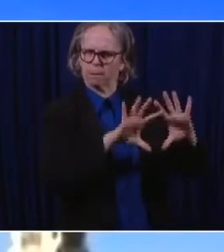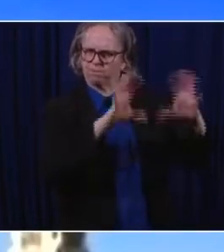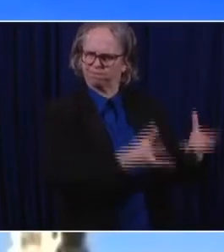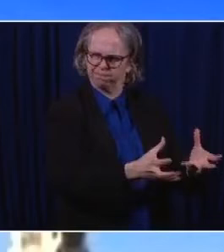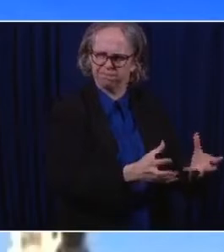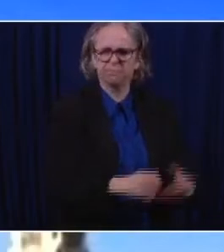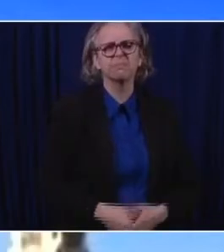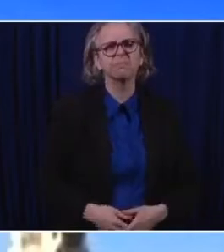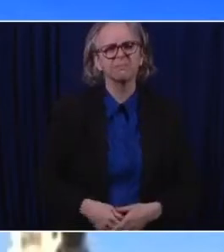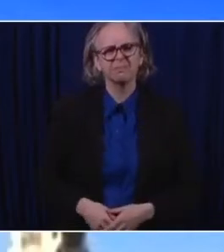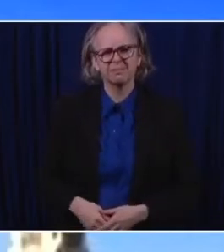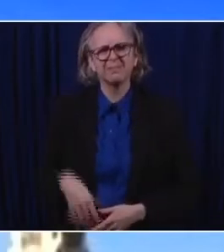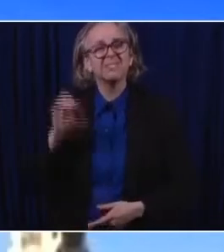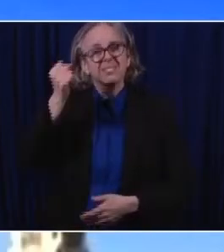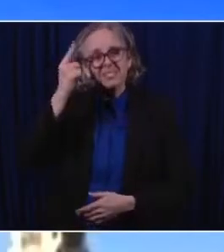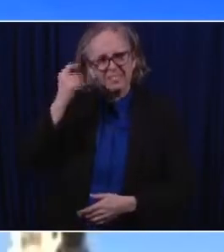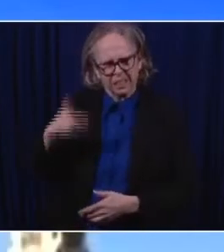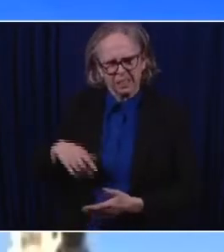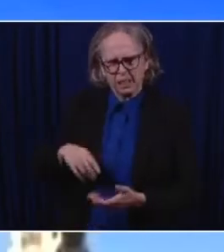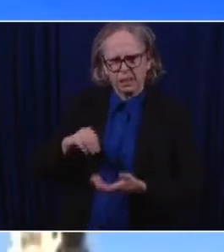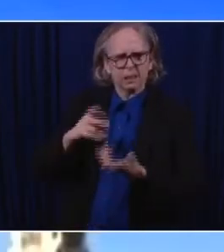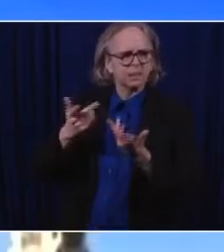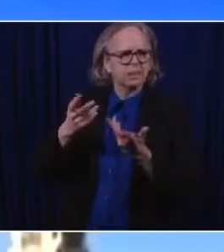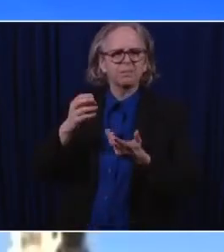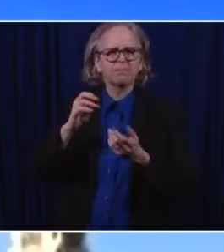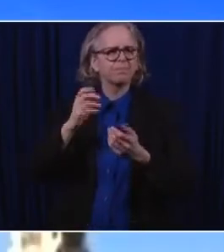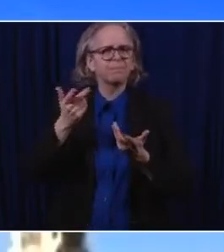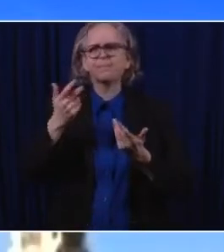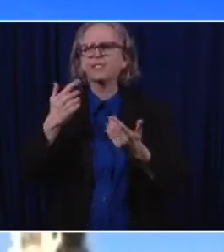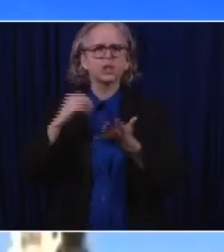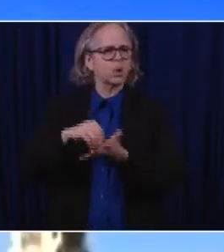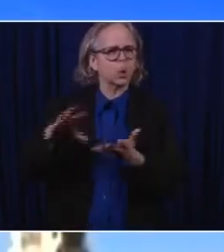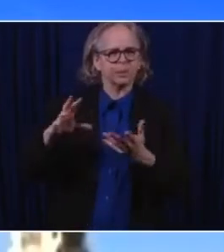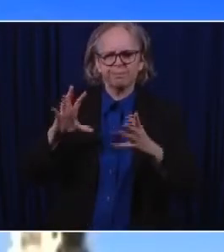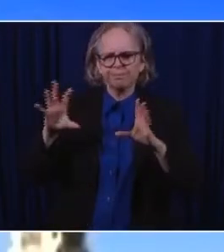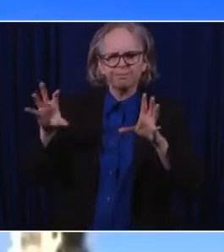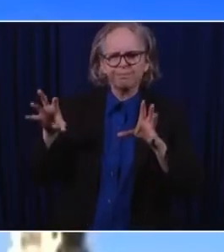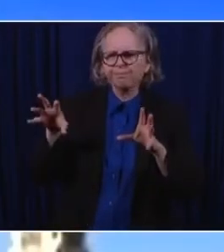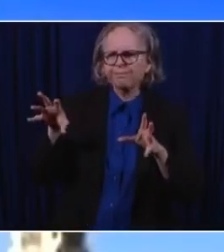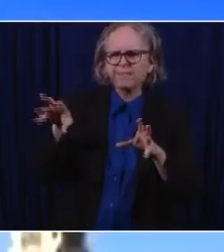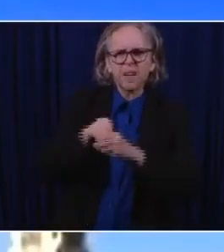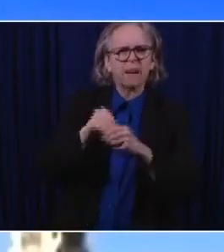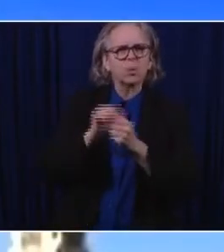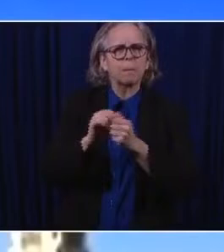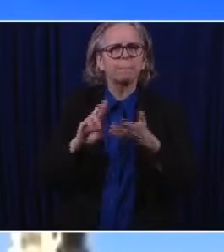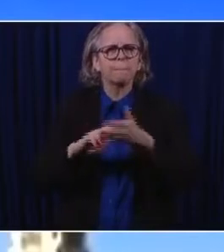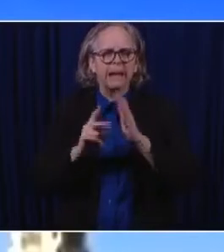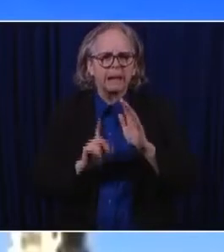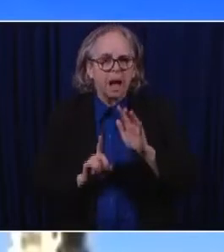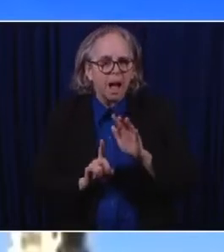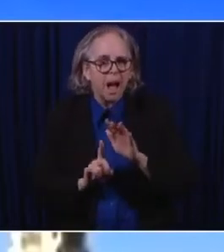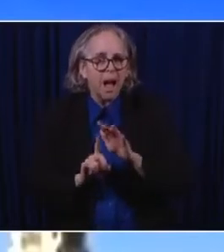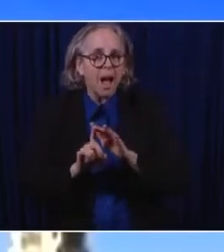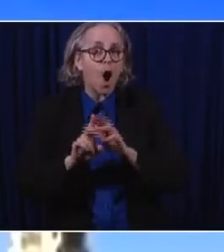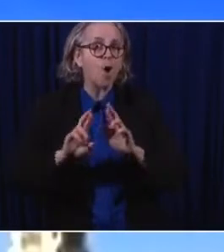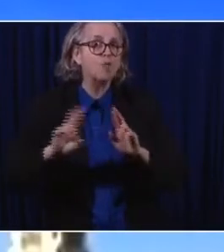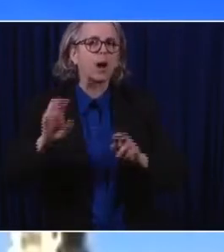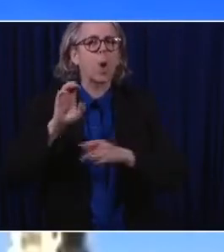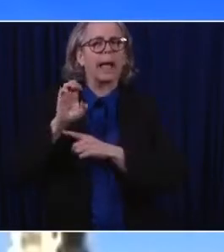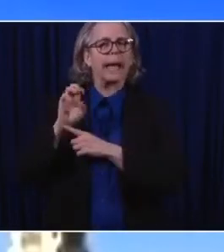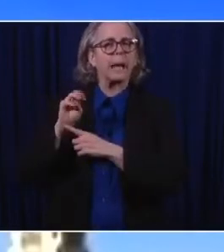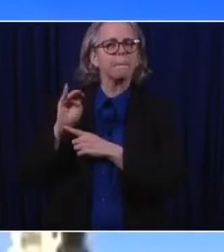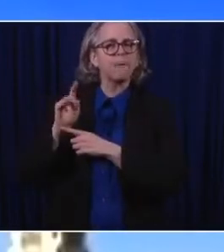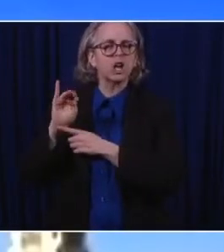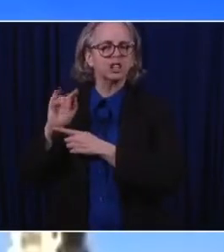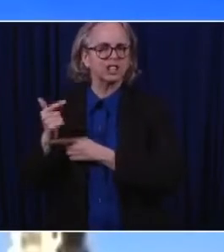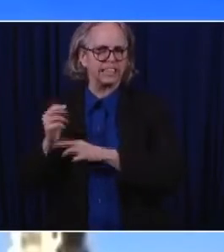only about 1.2 percentage points more students in that lowest category. On the third grade tests, we saw that there was